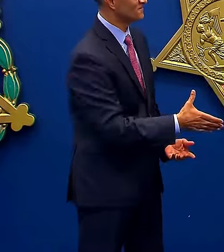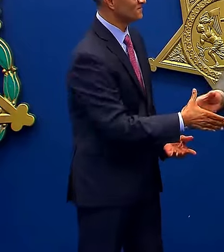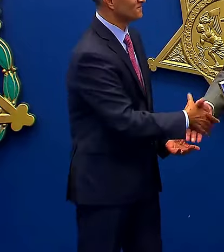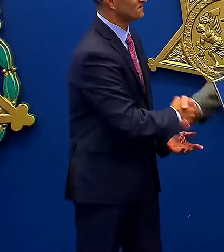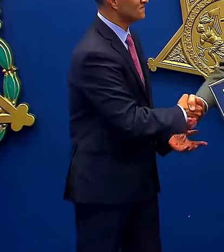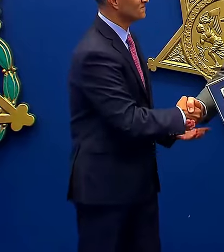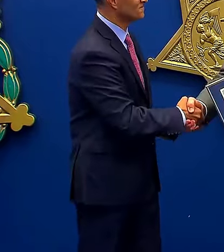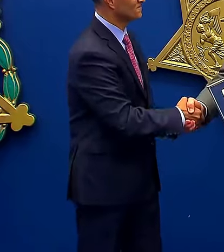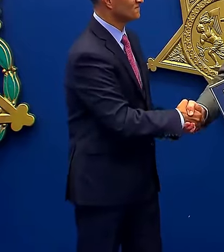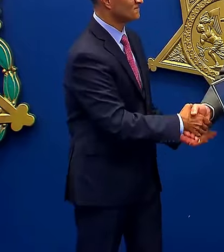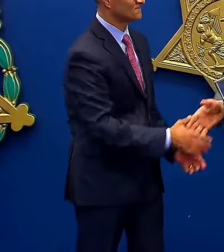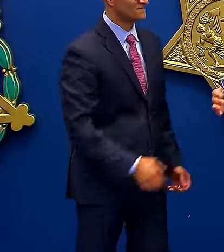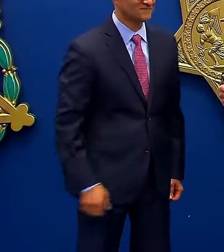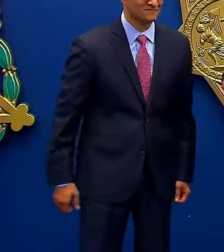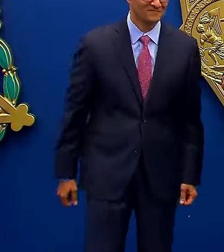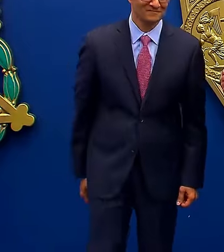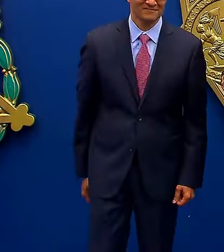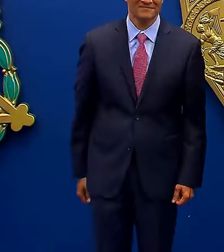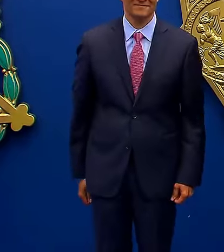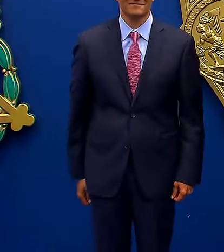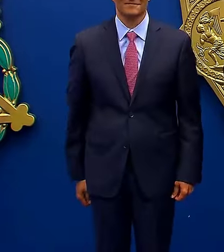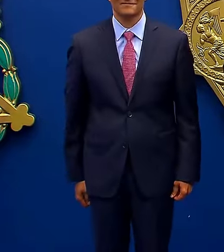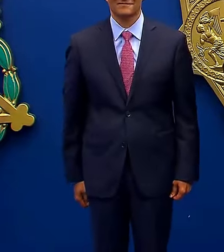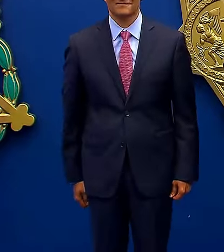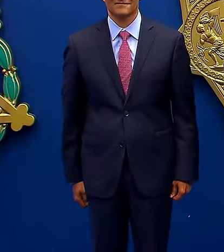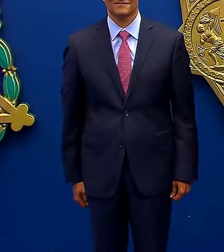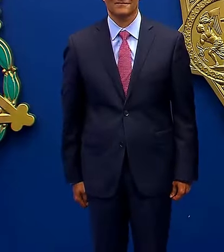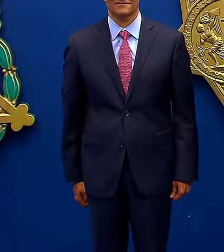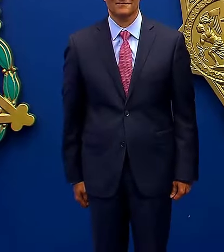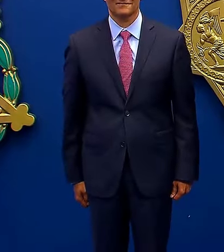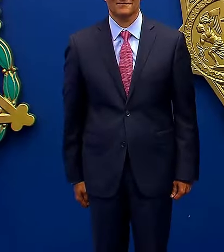Force Resiliency, the United States Navy.